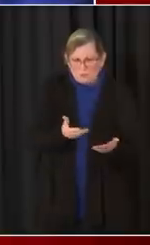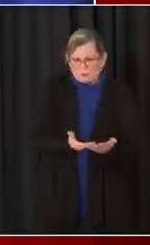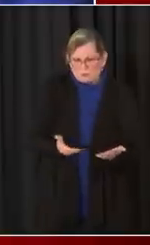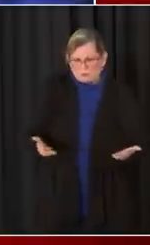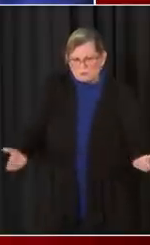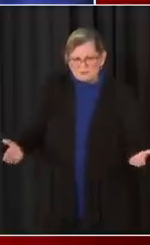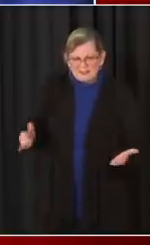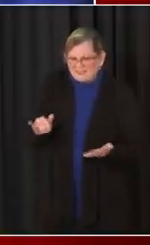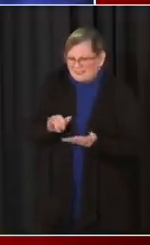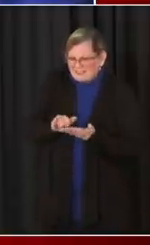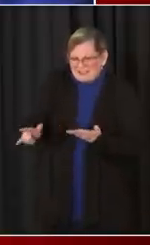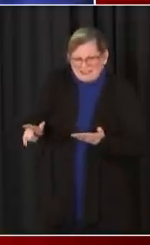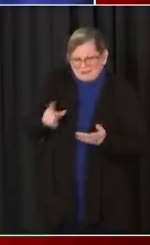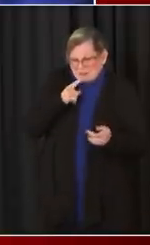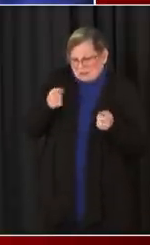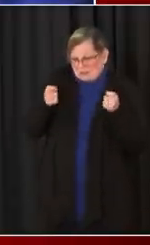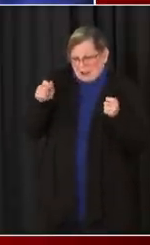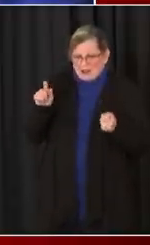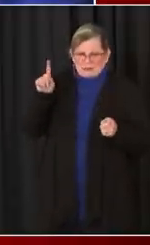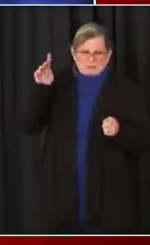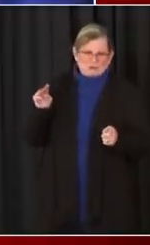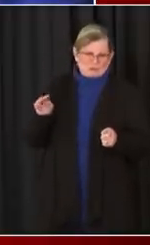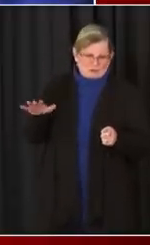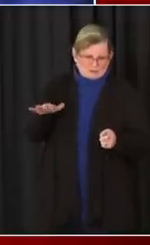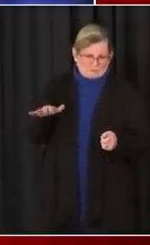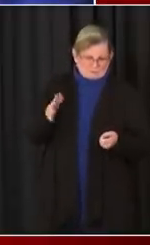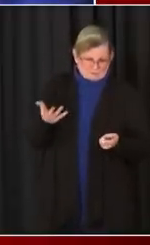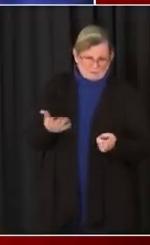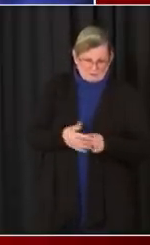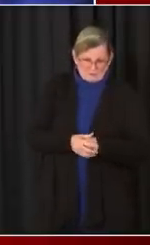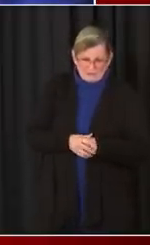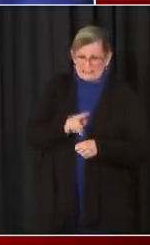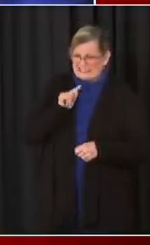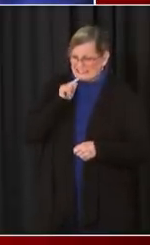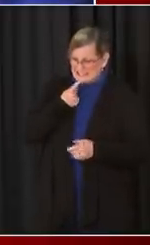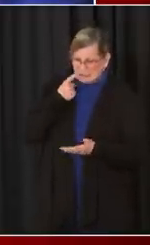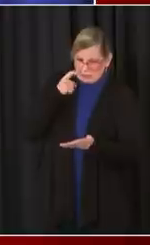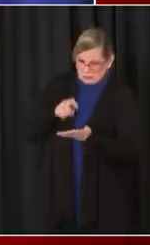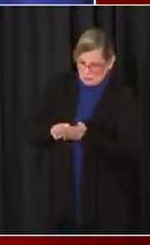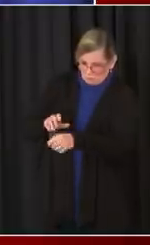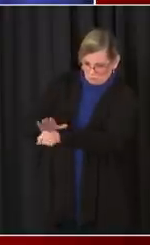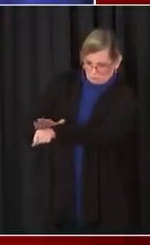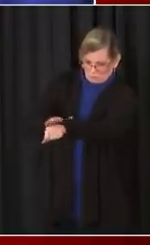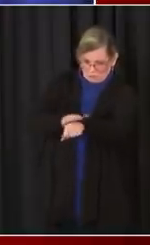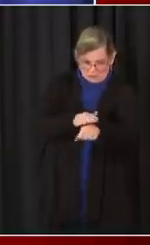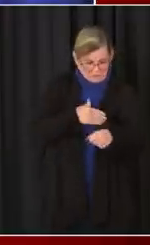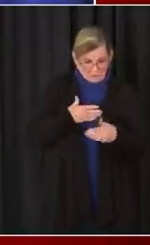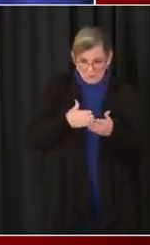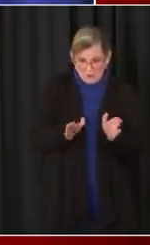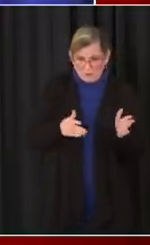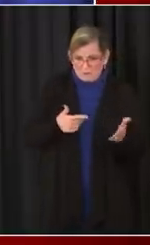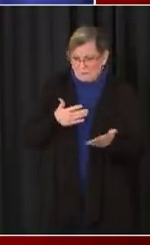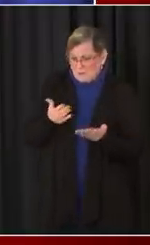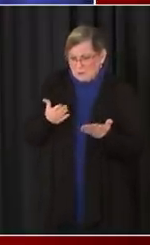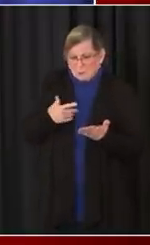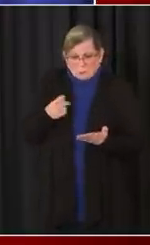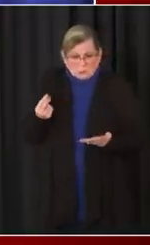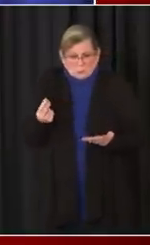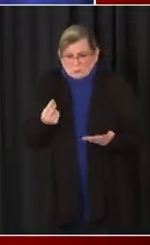on this issue. That's all administrative. But more than that, it's a notice to the public that we may have to do